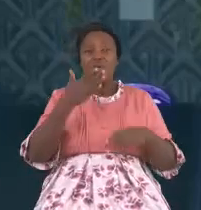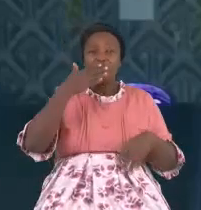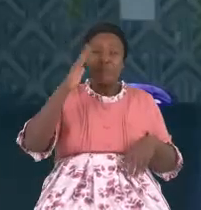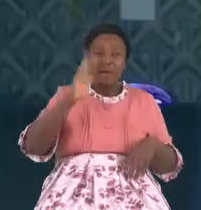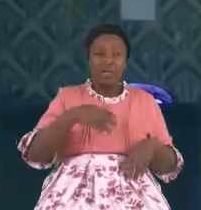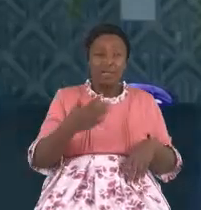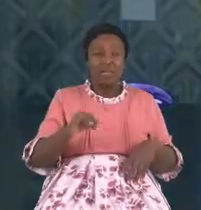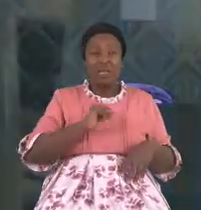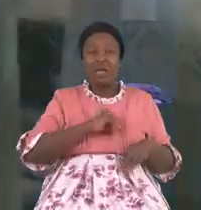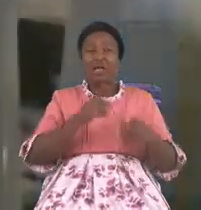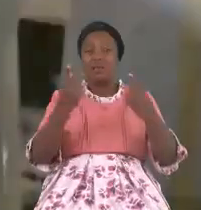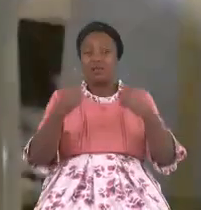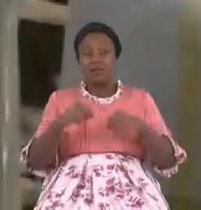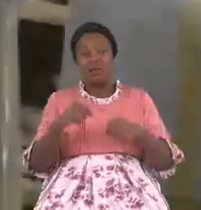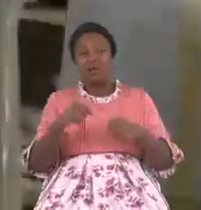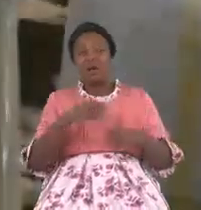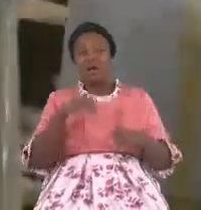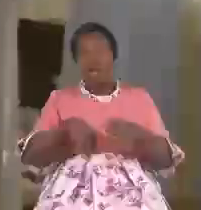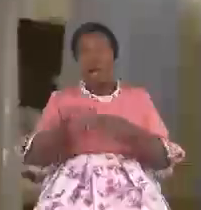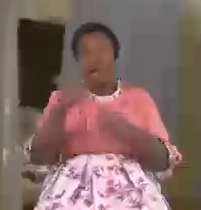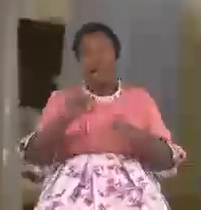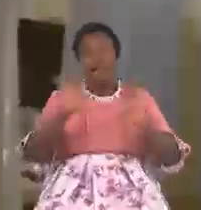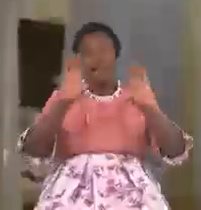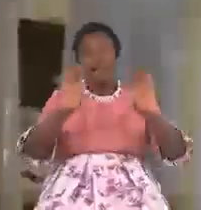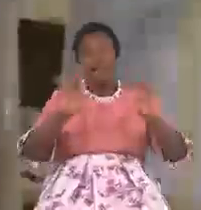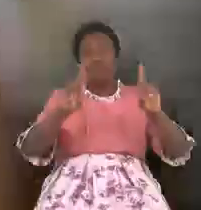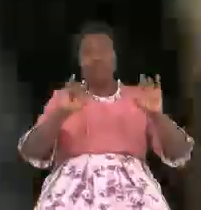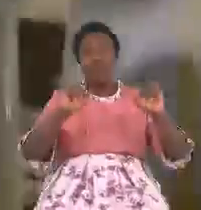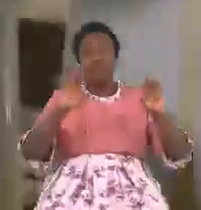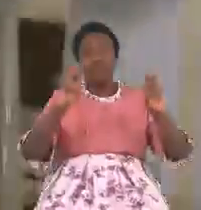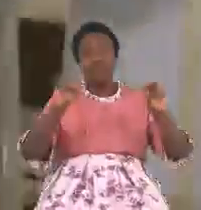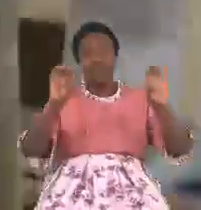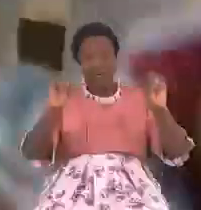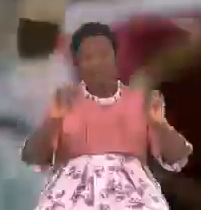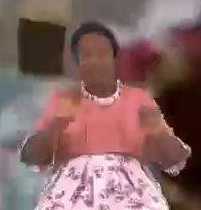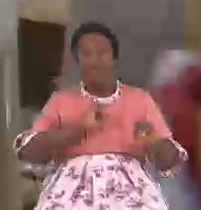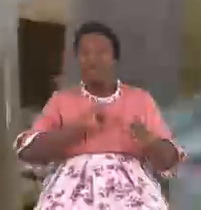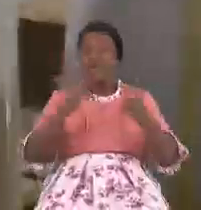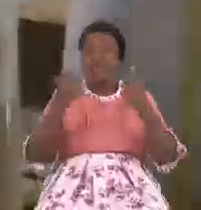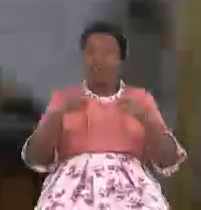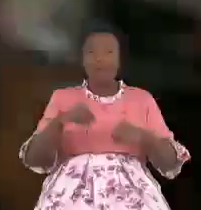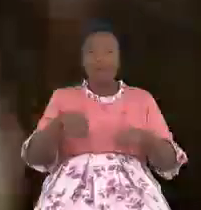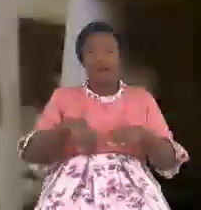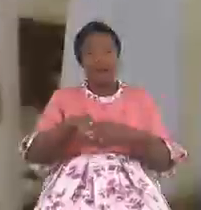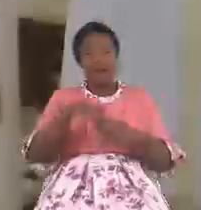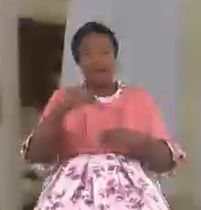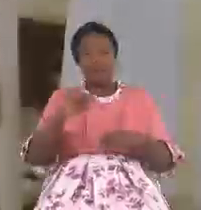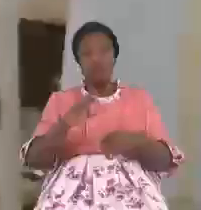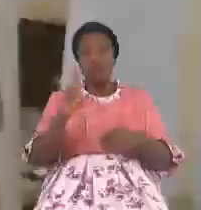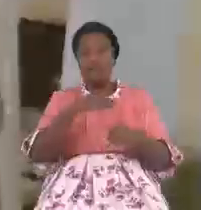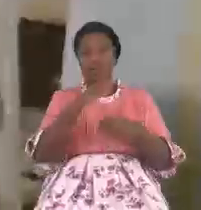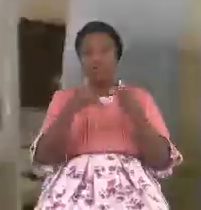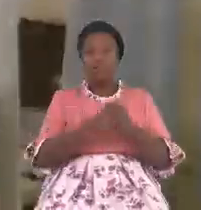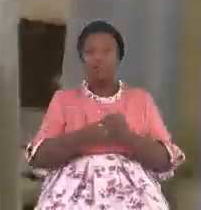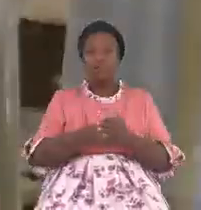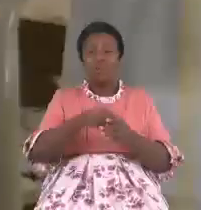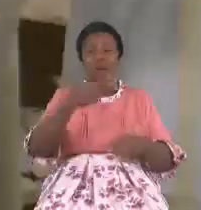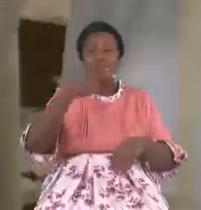out of using all those heart drops i come out of immorality